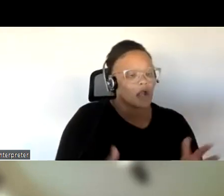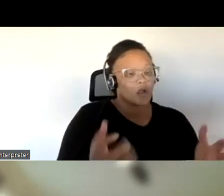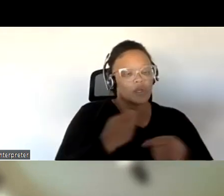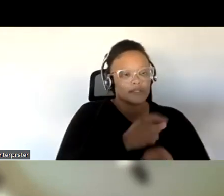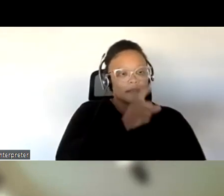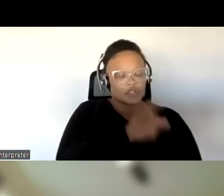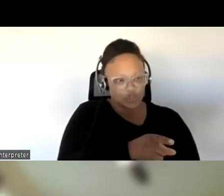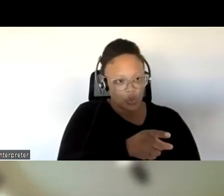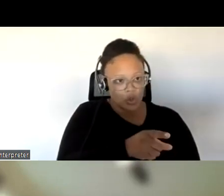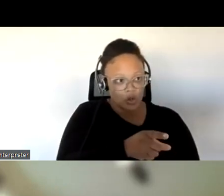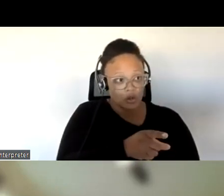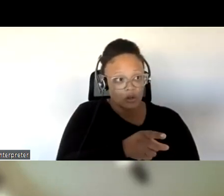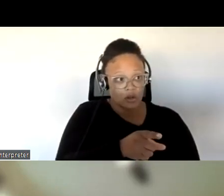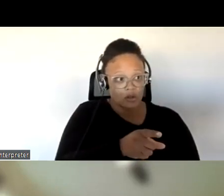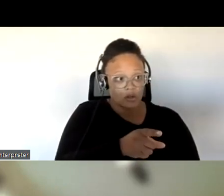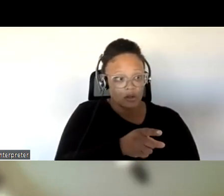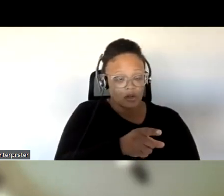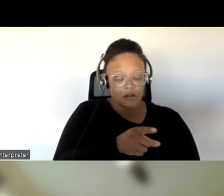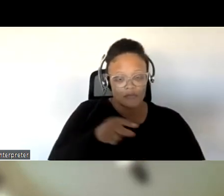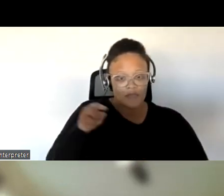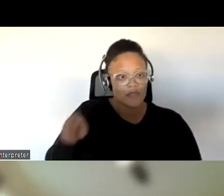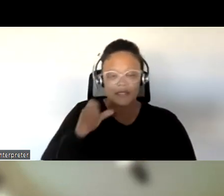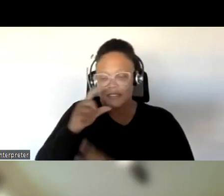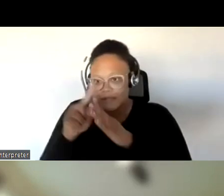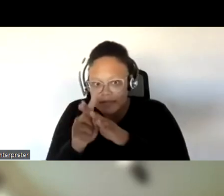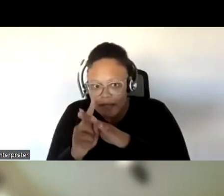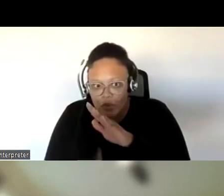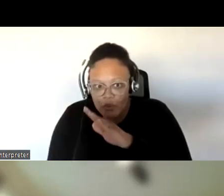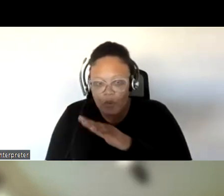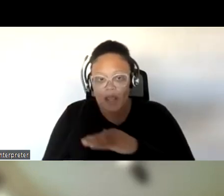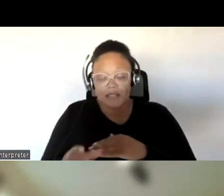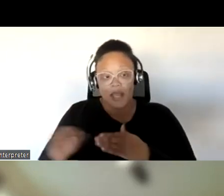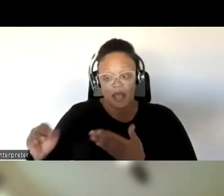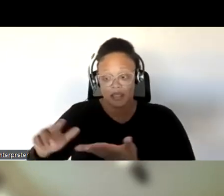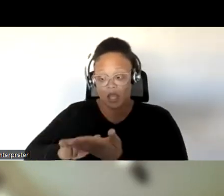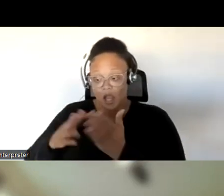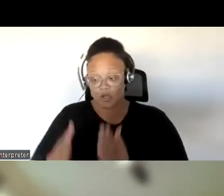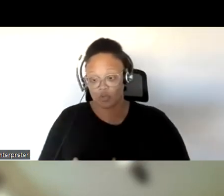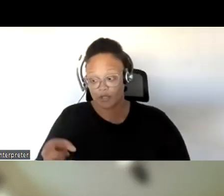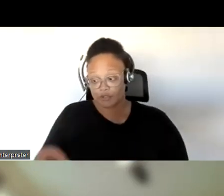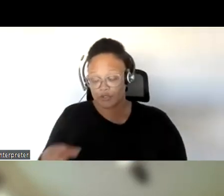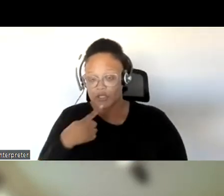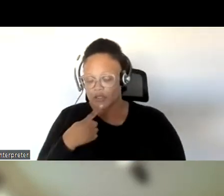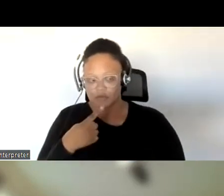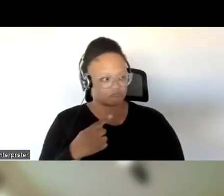they, for any reason, didn't slip through the cracks, and the contractor says, well, we don't have